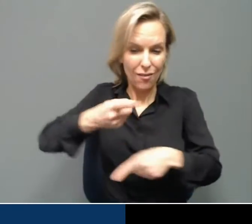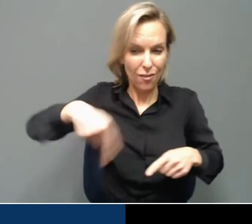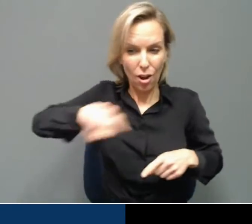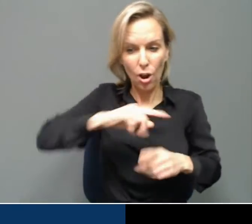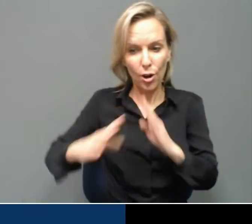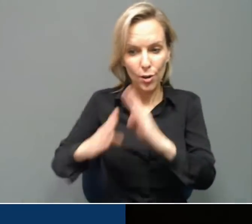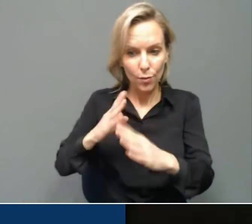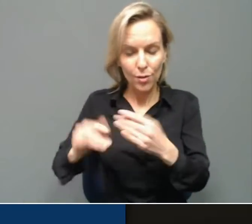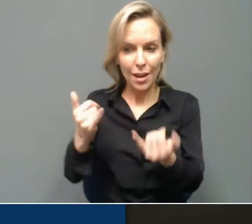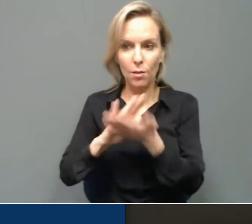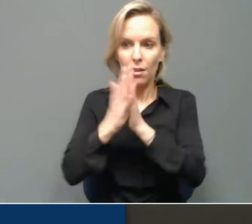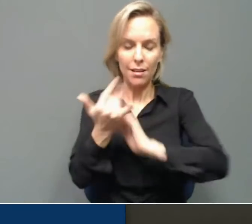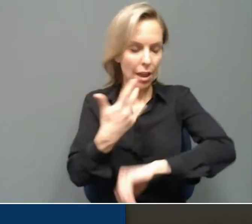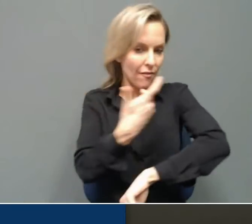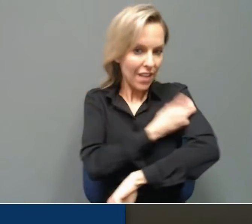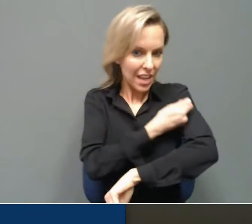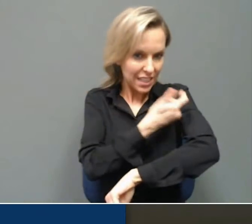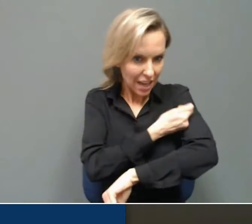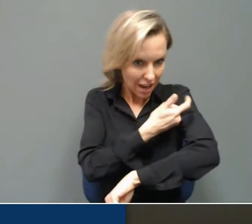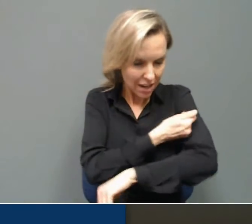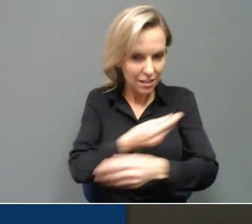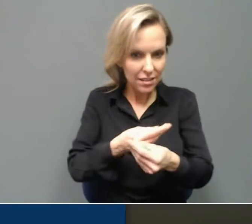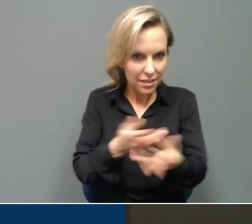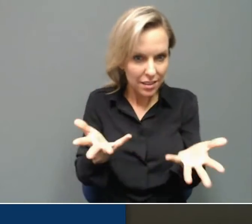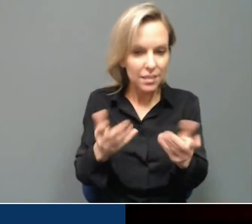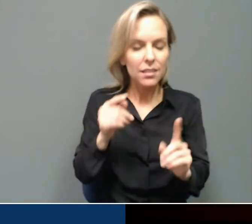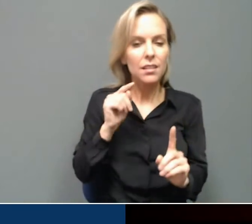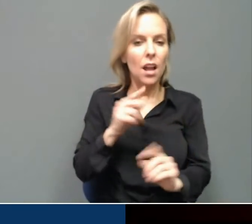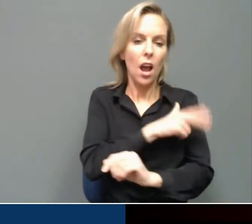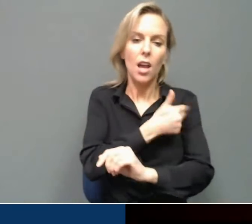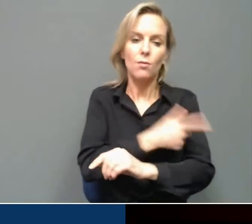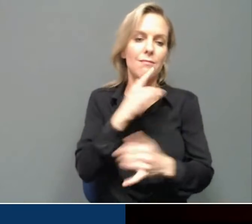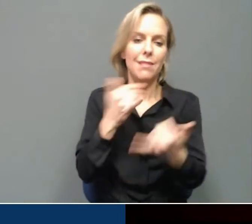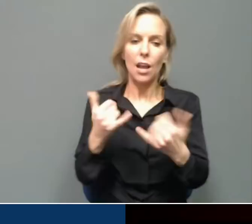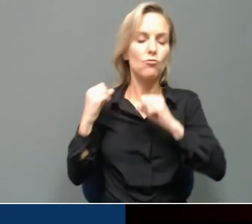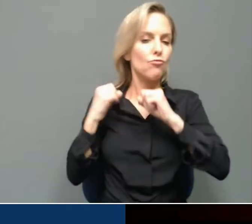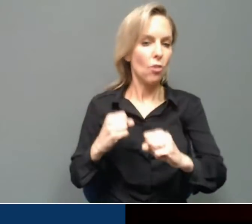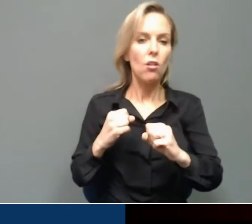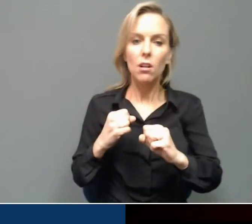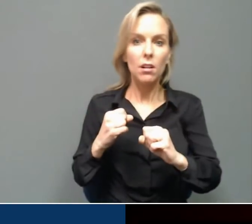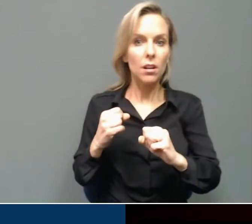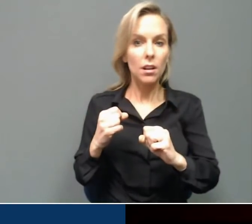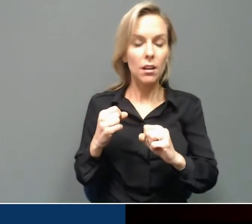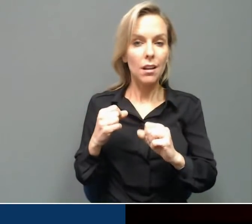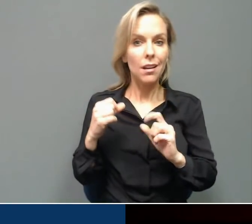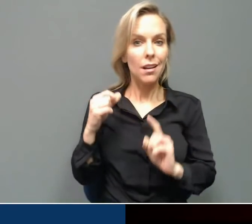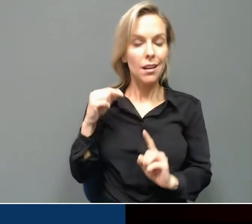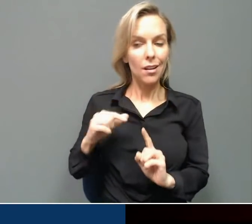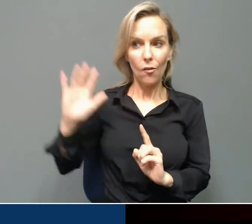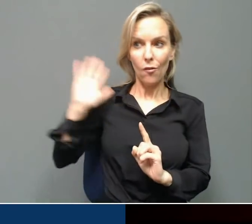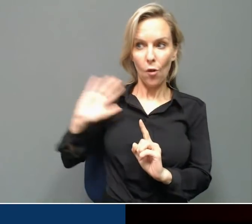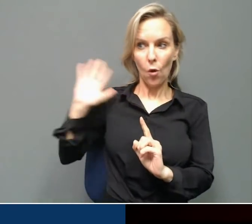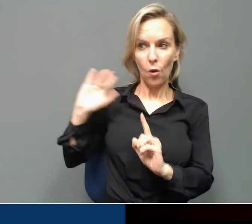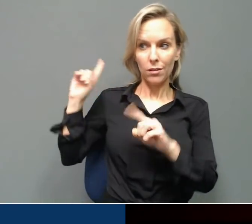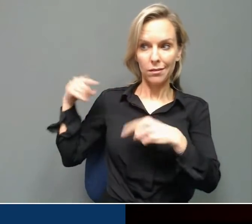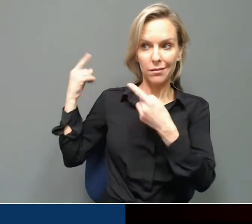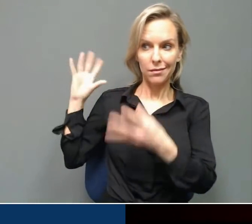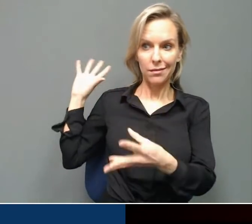vaccinating, and our hospital is strong. We wouldn't have accomplished what we've done